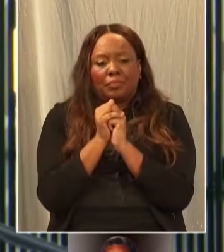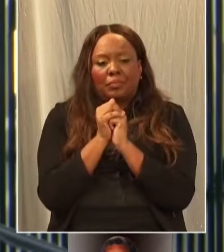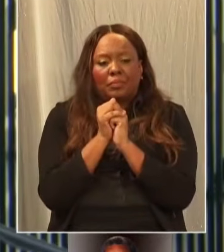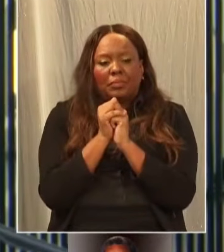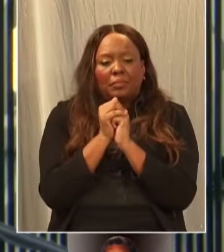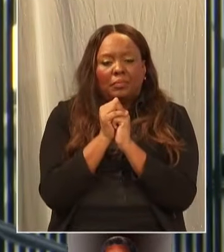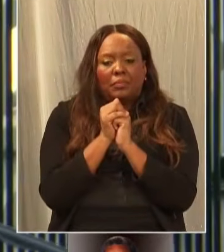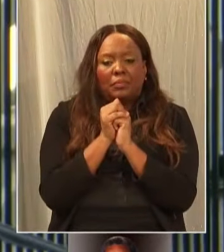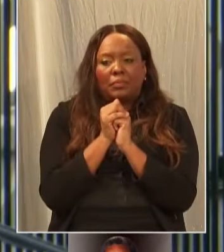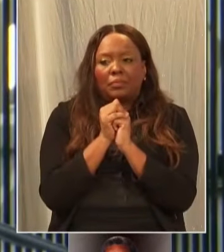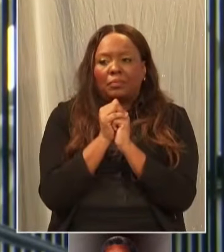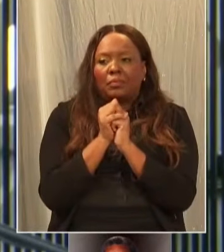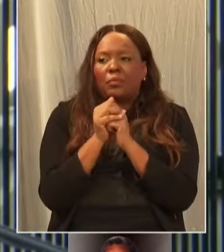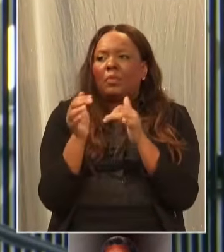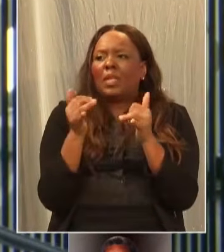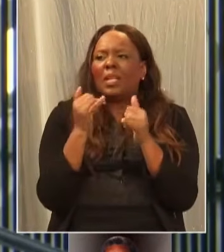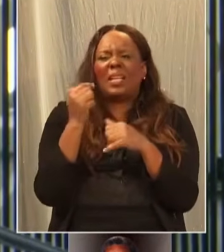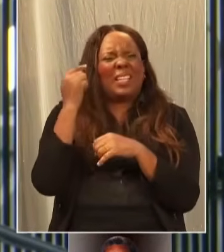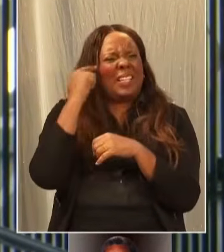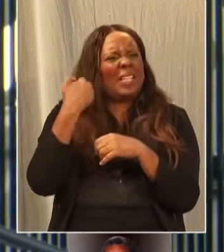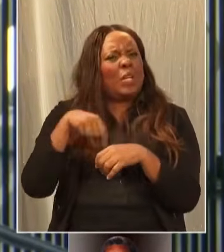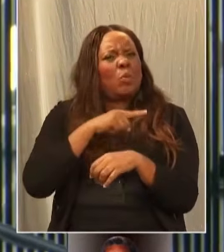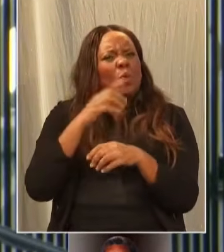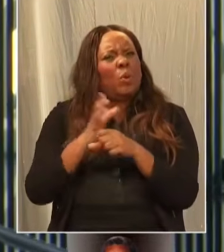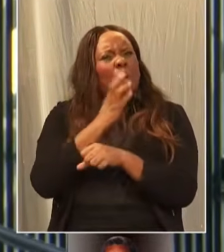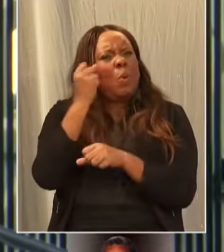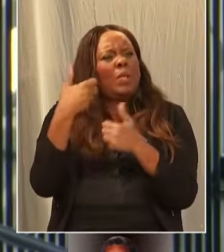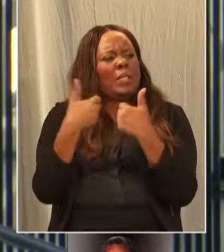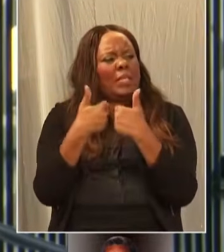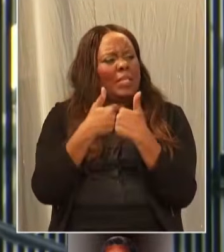than 100 runs. And I think we won that game too.